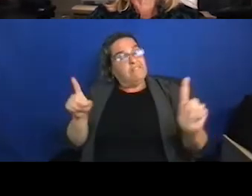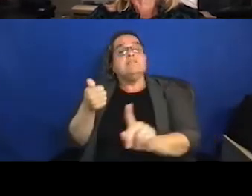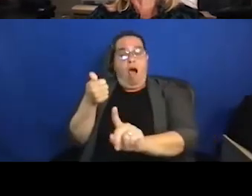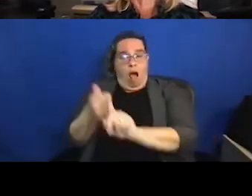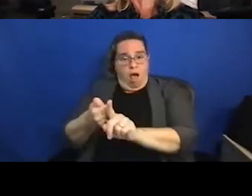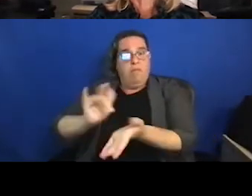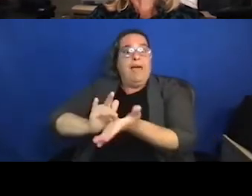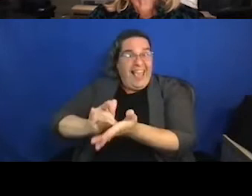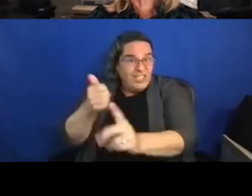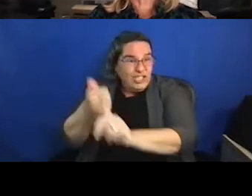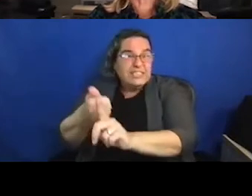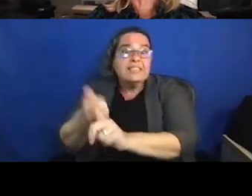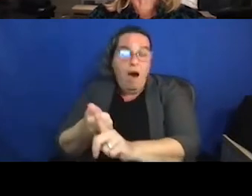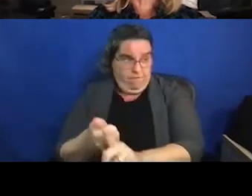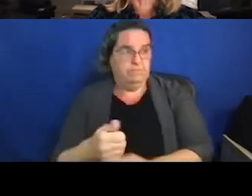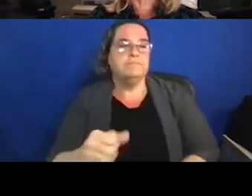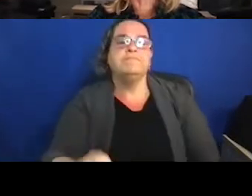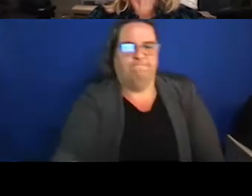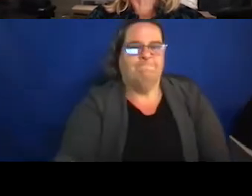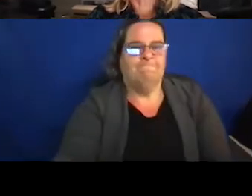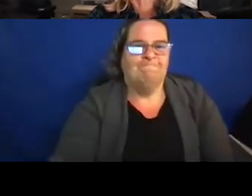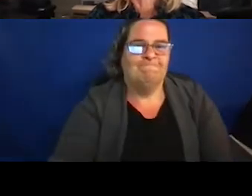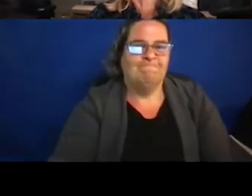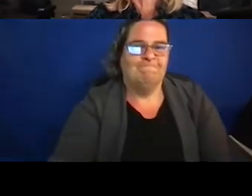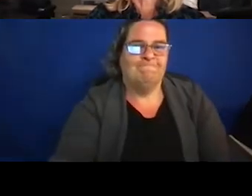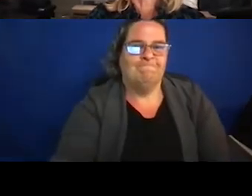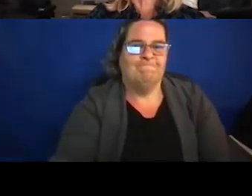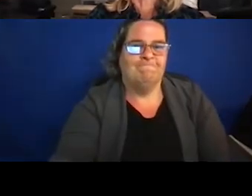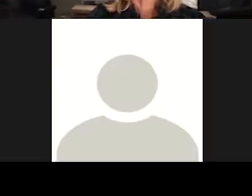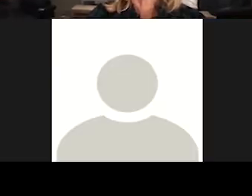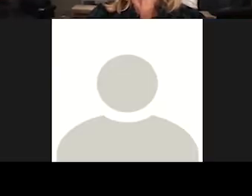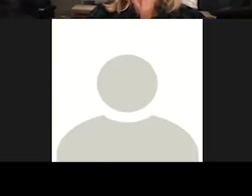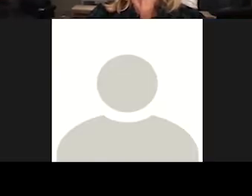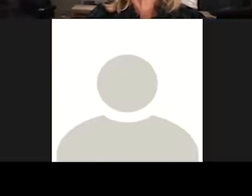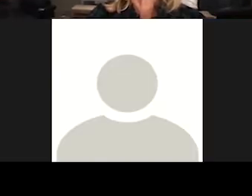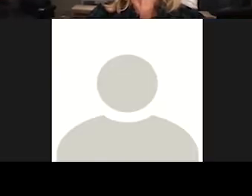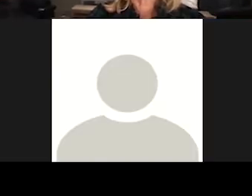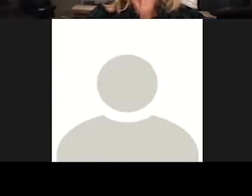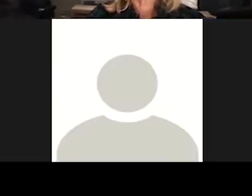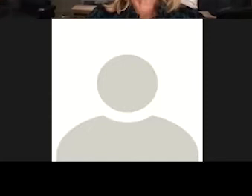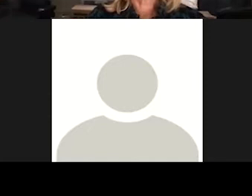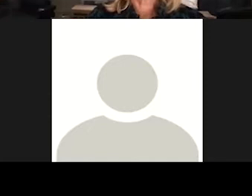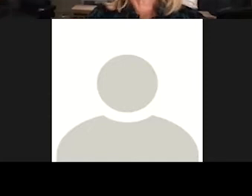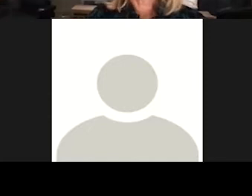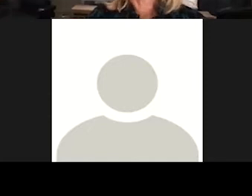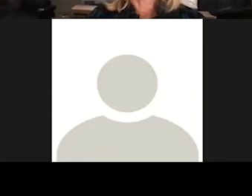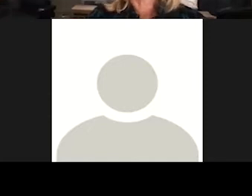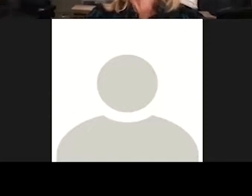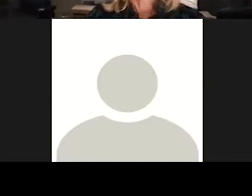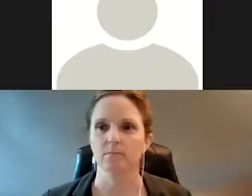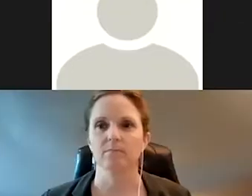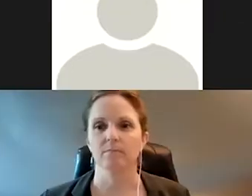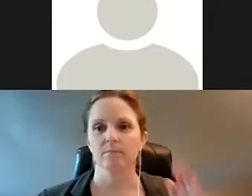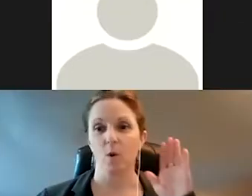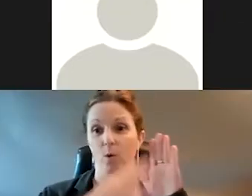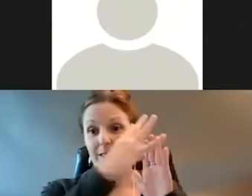not only did it increase the medications getting out there and probably patients taking the medication, it improved the efficacy or the